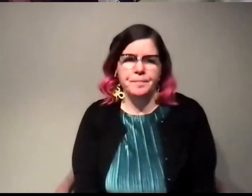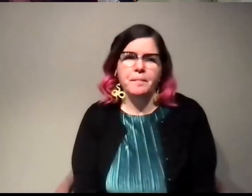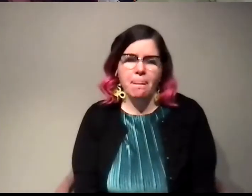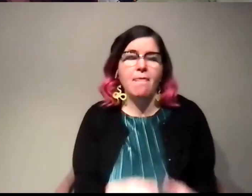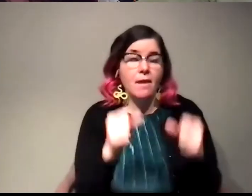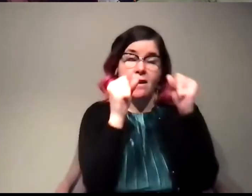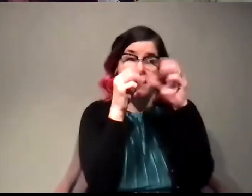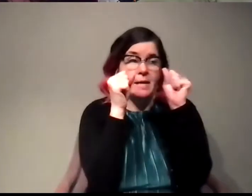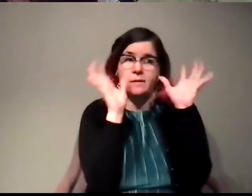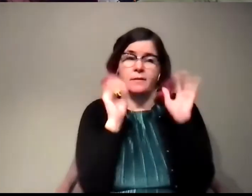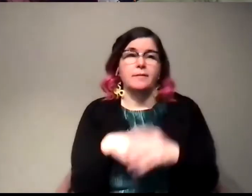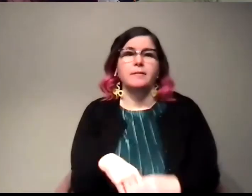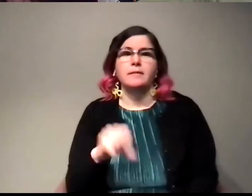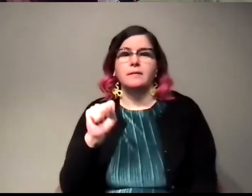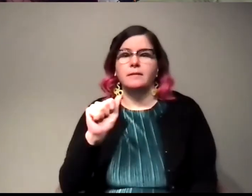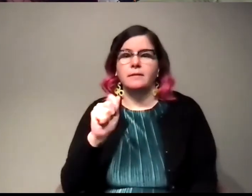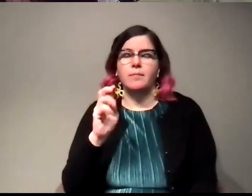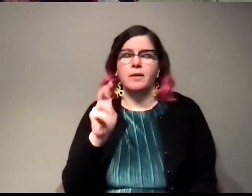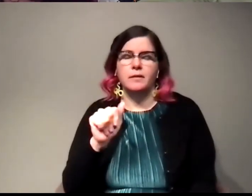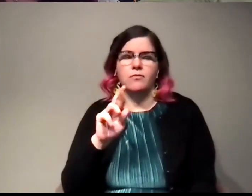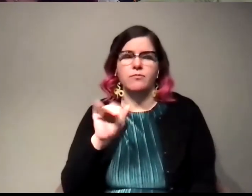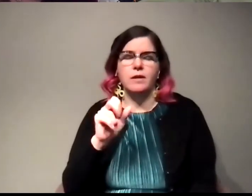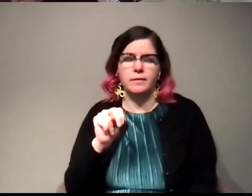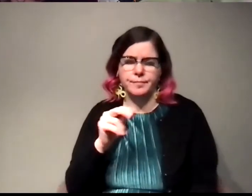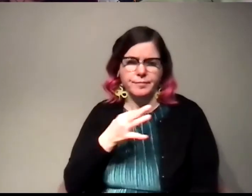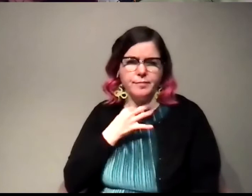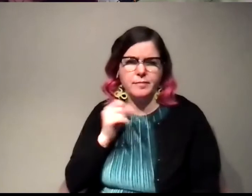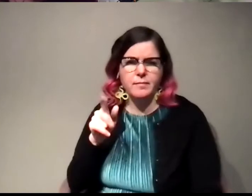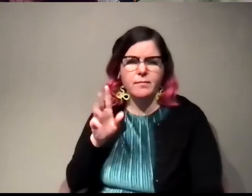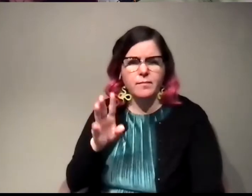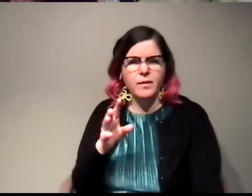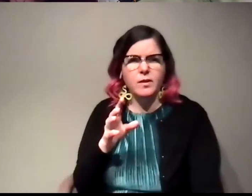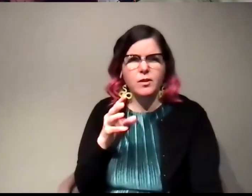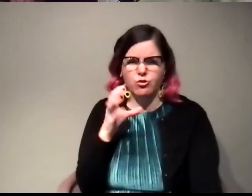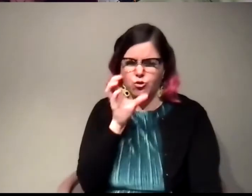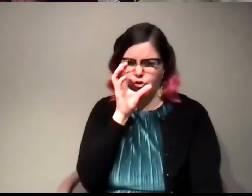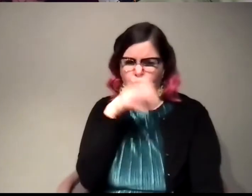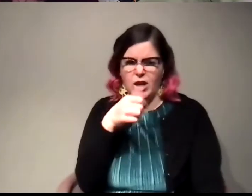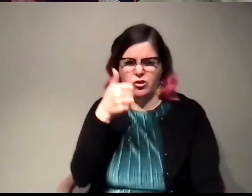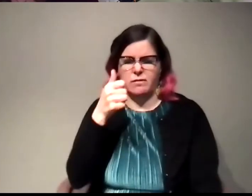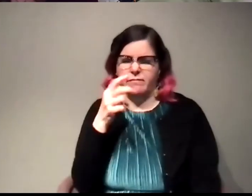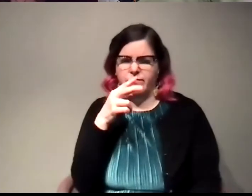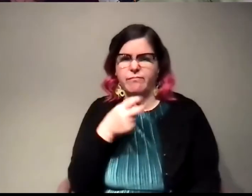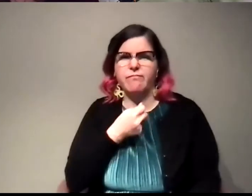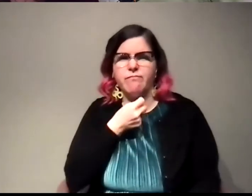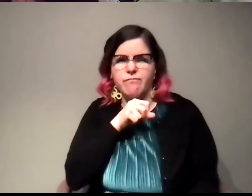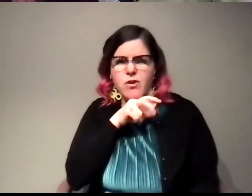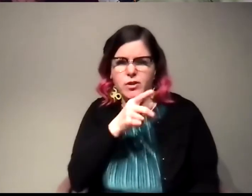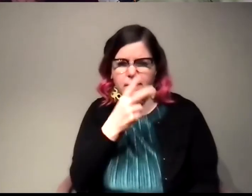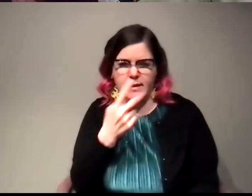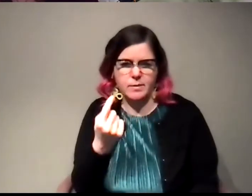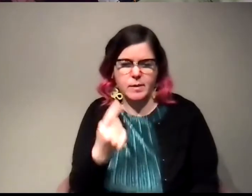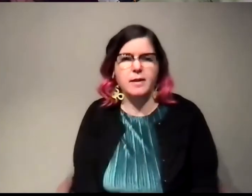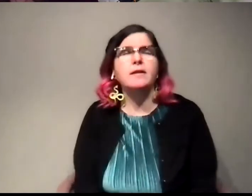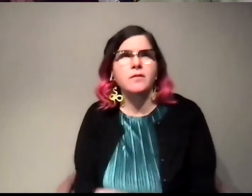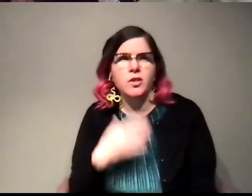Amazing. Sabrina and Ryan ask, what is the weirdest frog you've ever seen? Oh, great question. I think it's